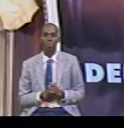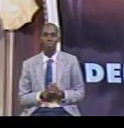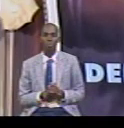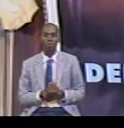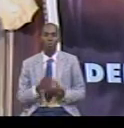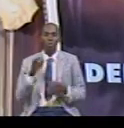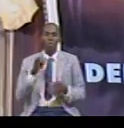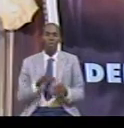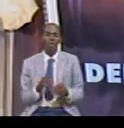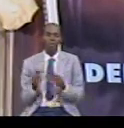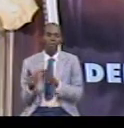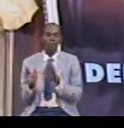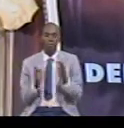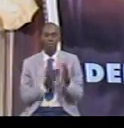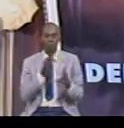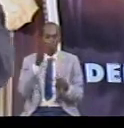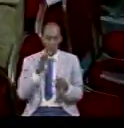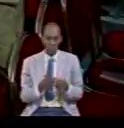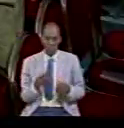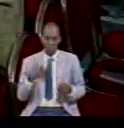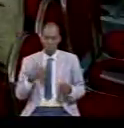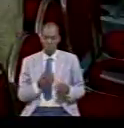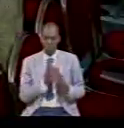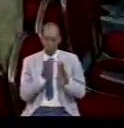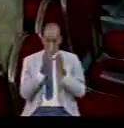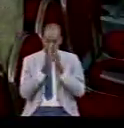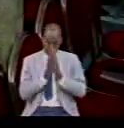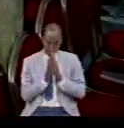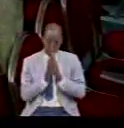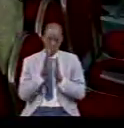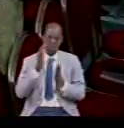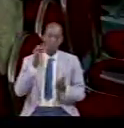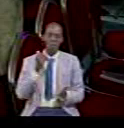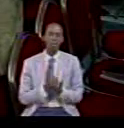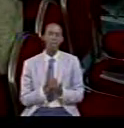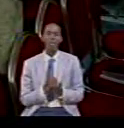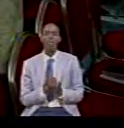In Jesus' name we pray.